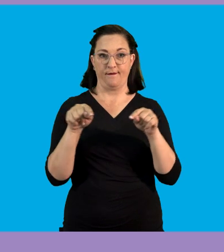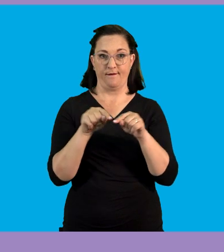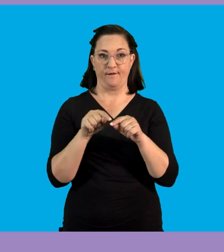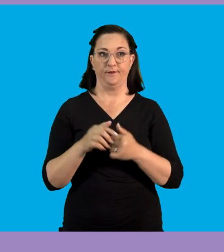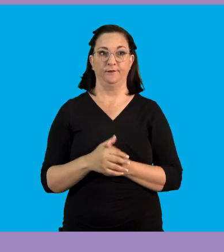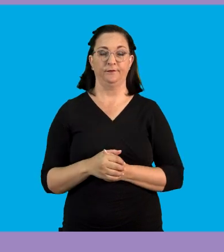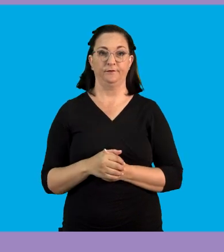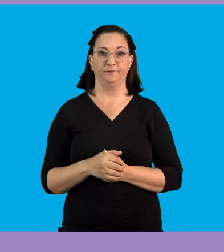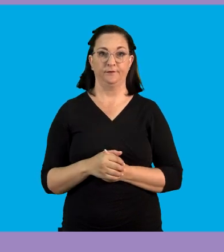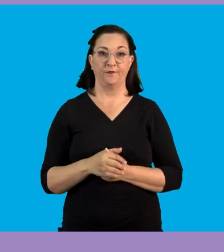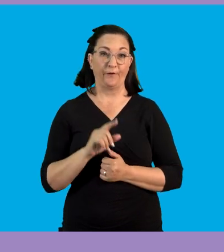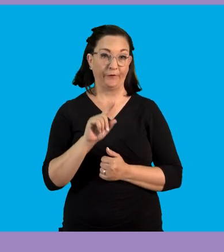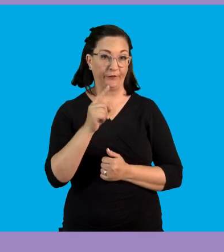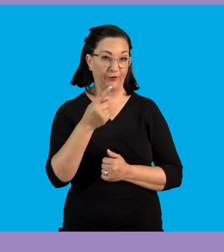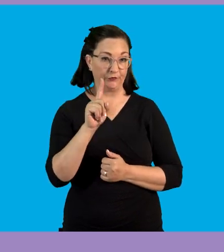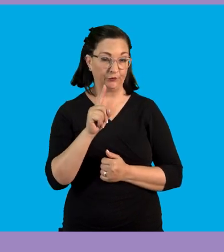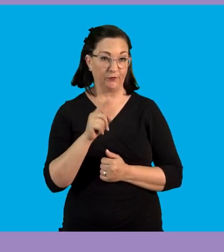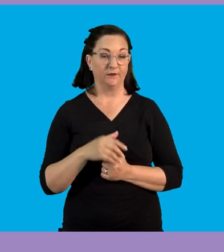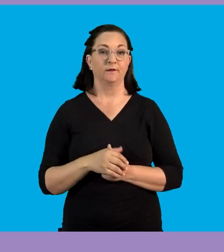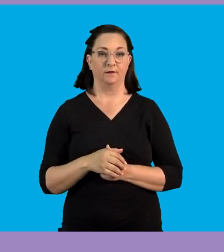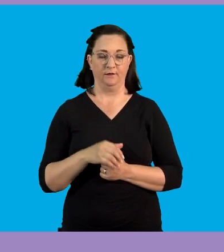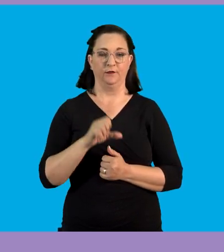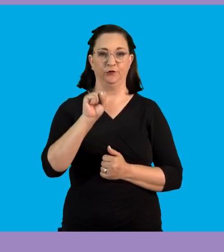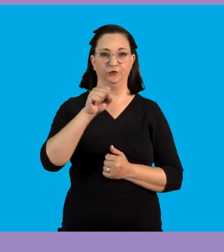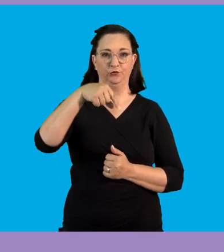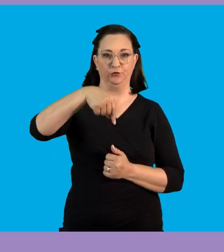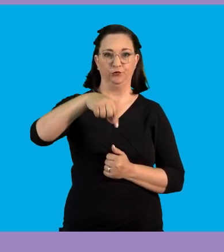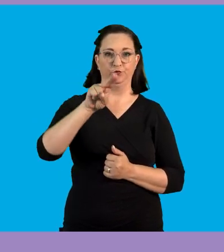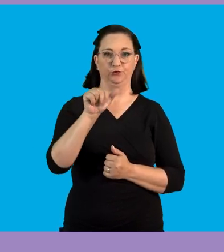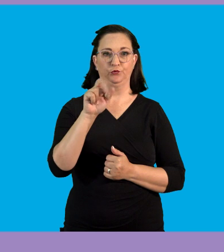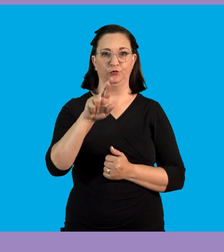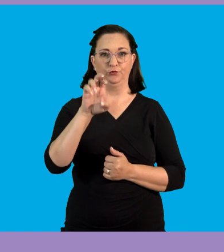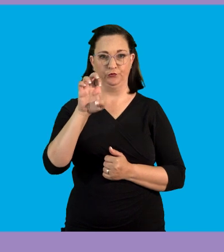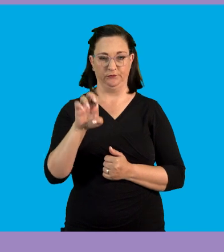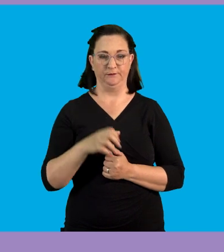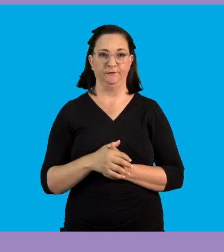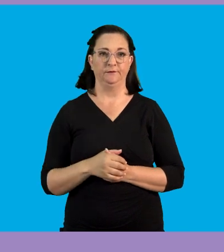triangle. And the first one was a square.